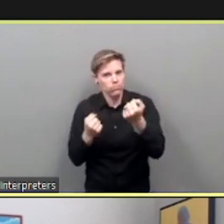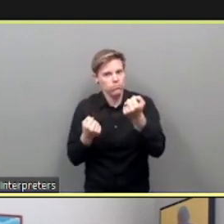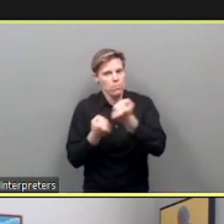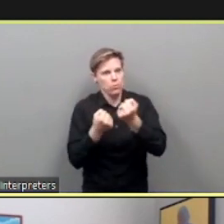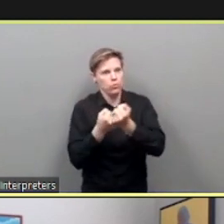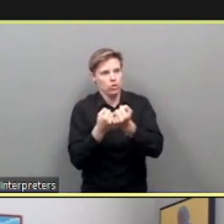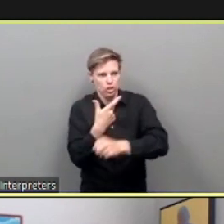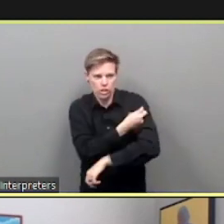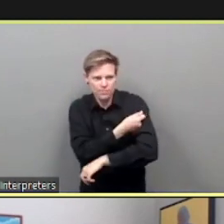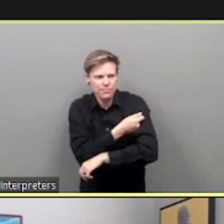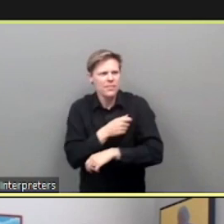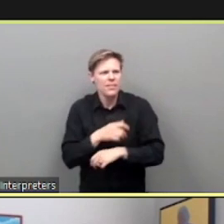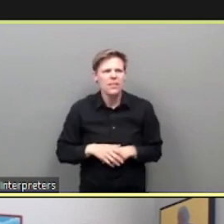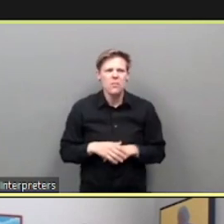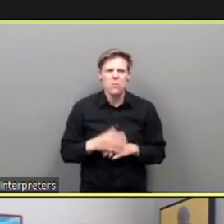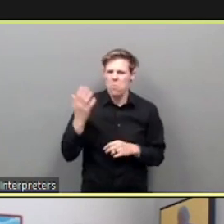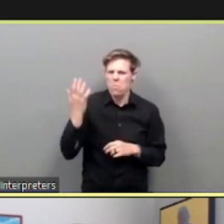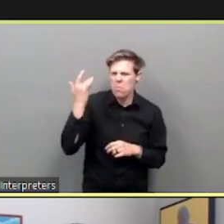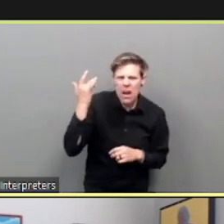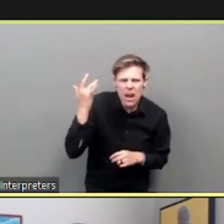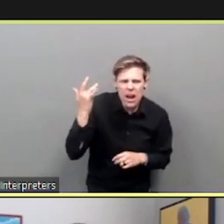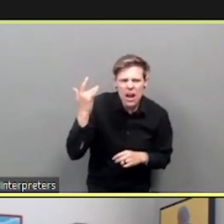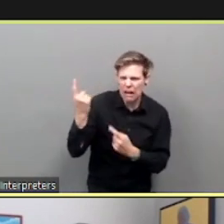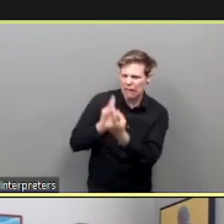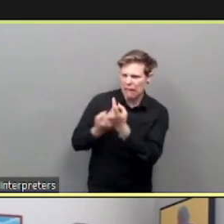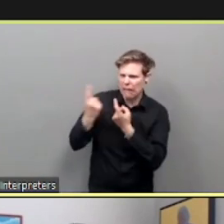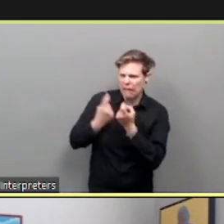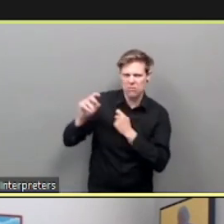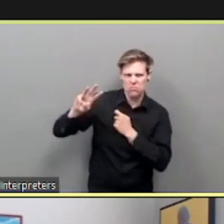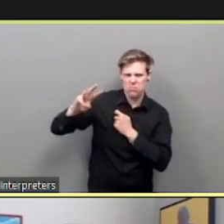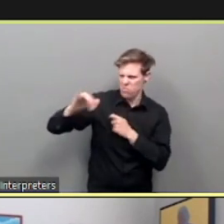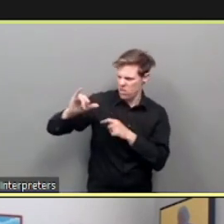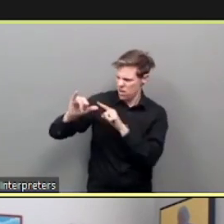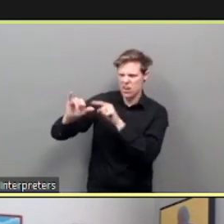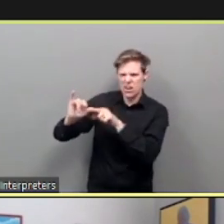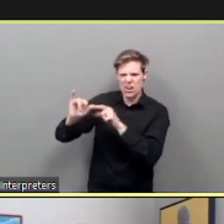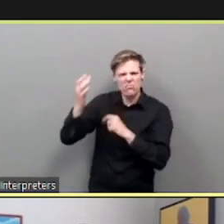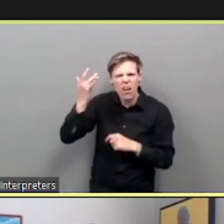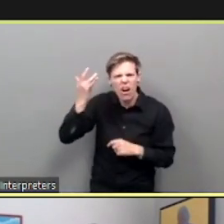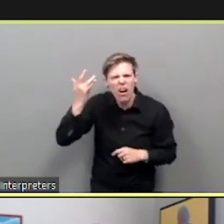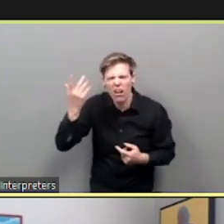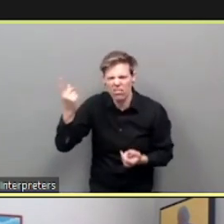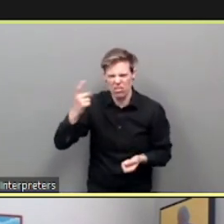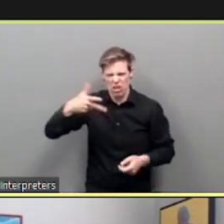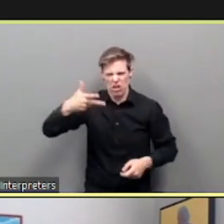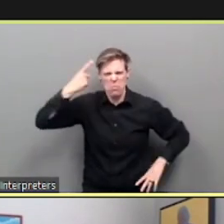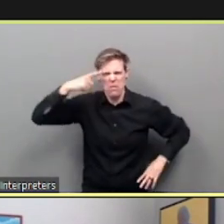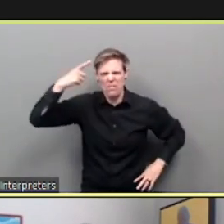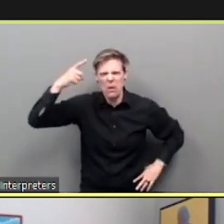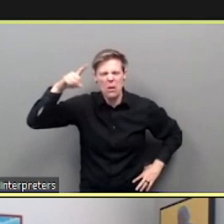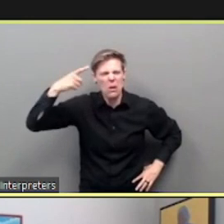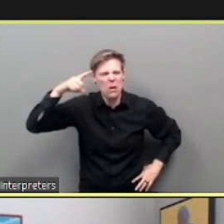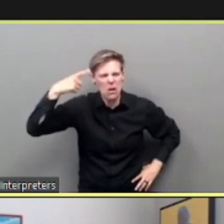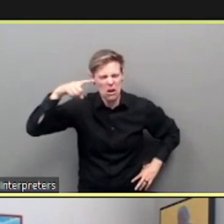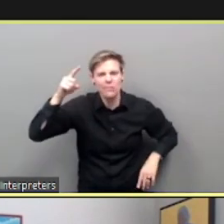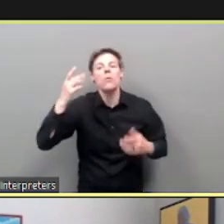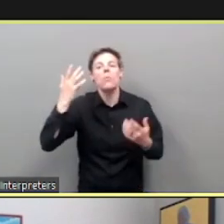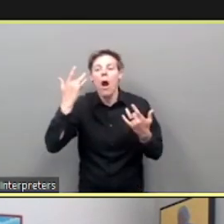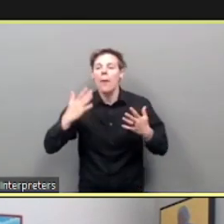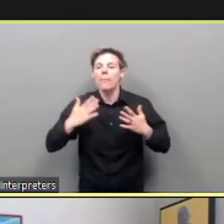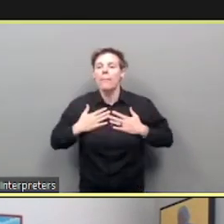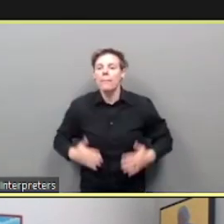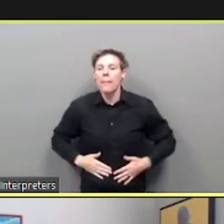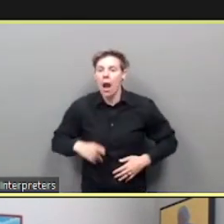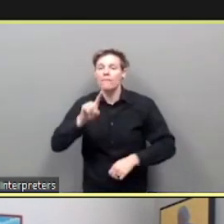about why is it for additional dose for immune compromised people? Why is it Pfizer and Moderna? It's